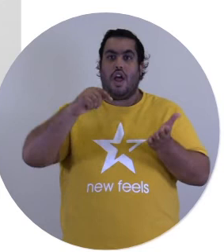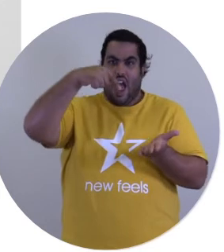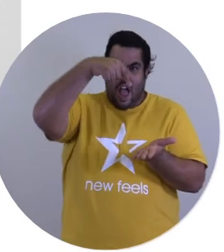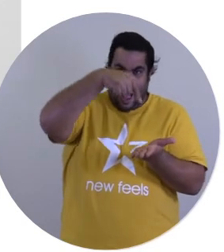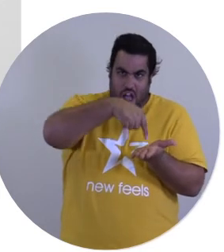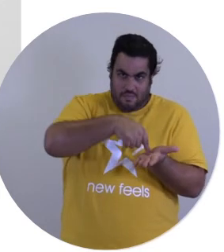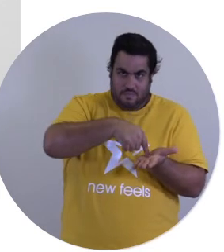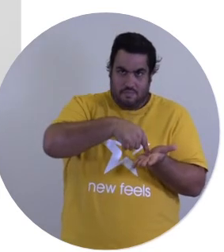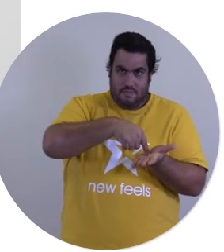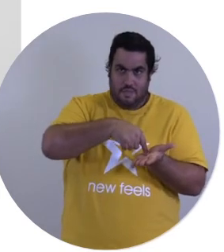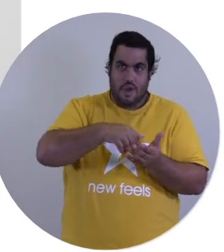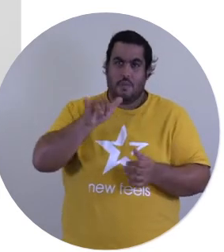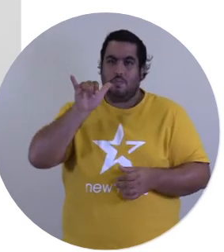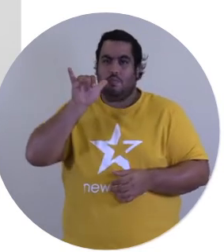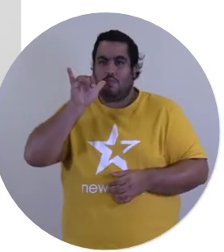financial world.